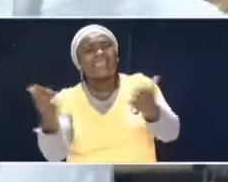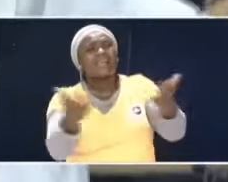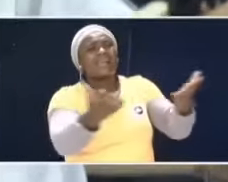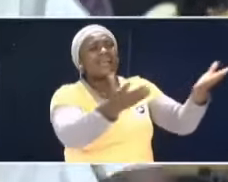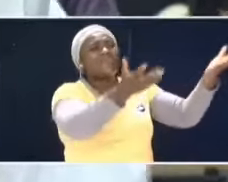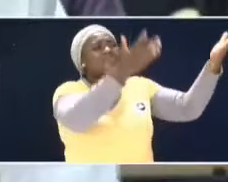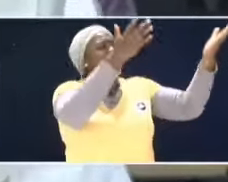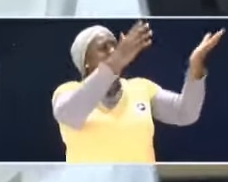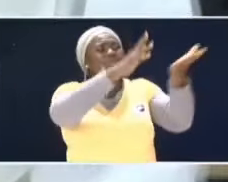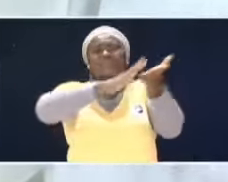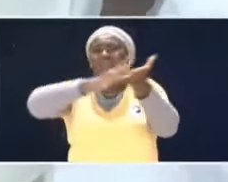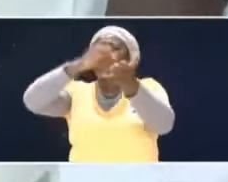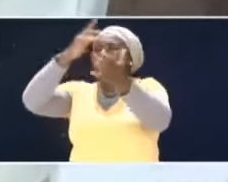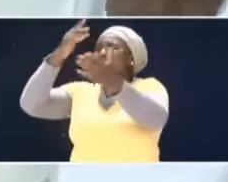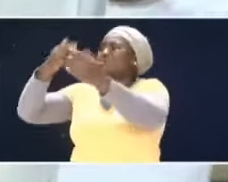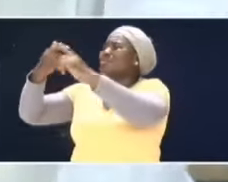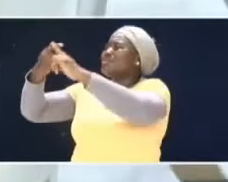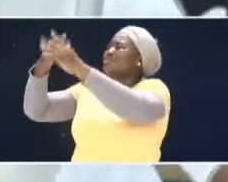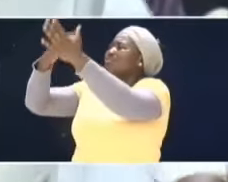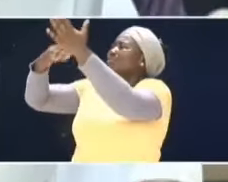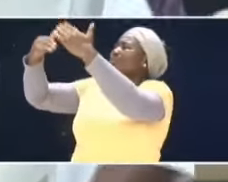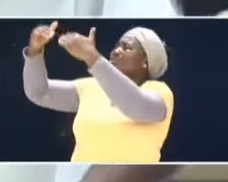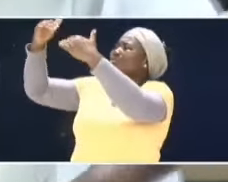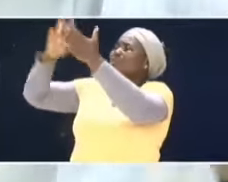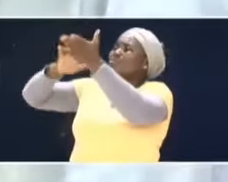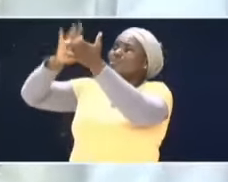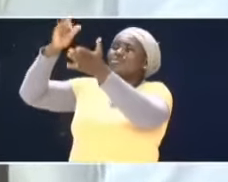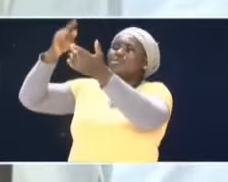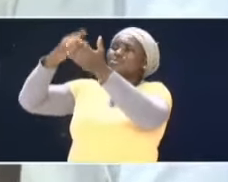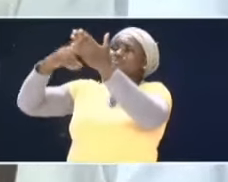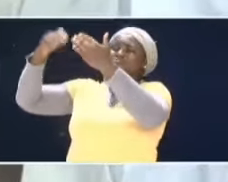Ogbe Ogo Kari Ogo